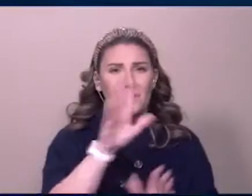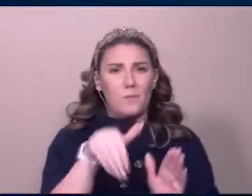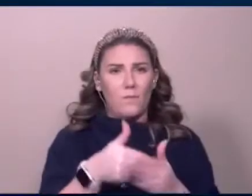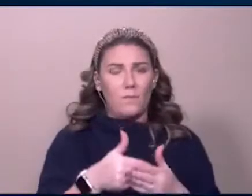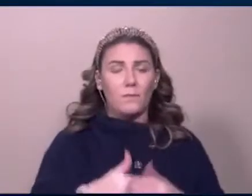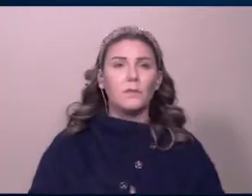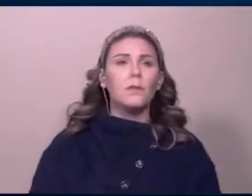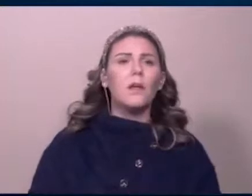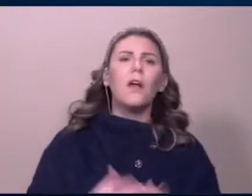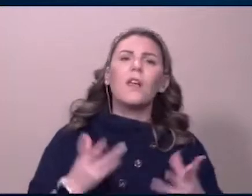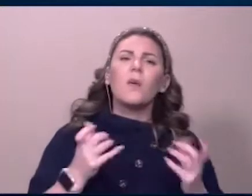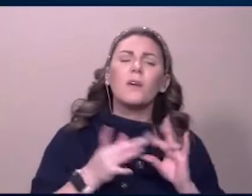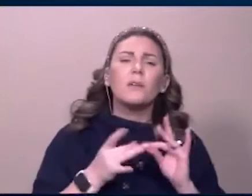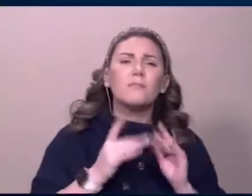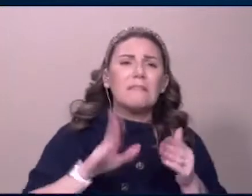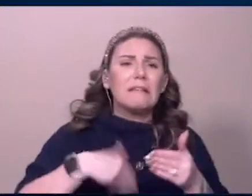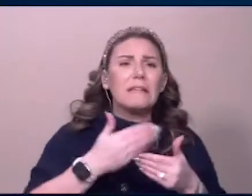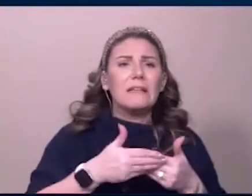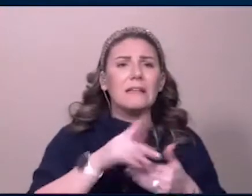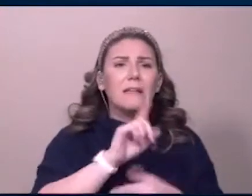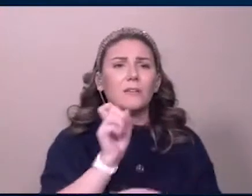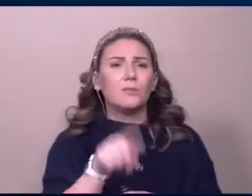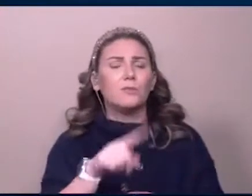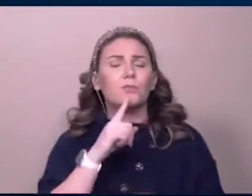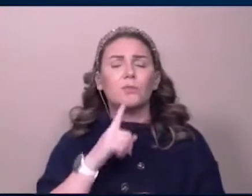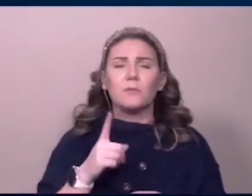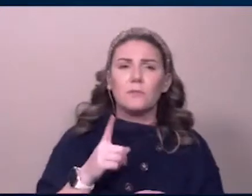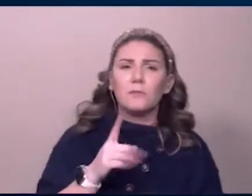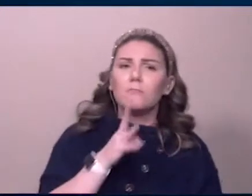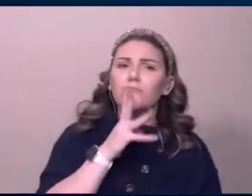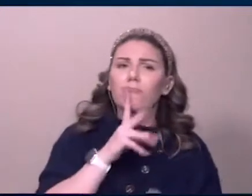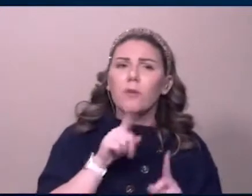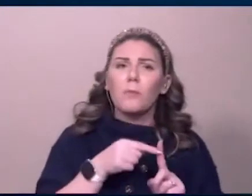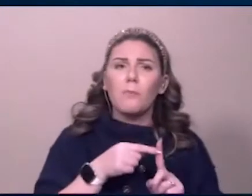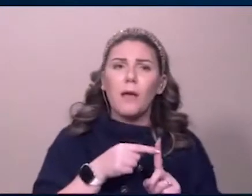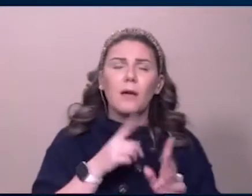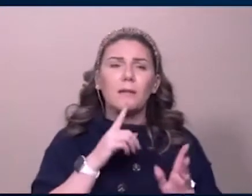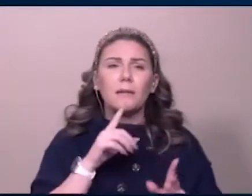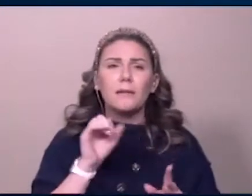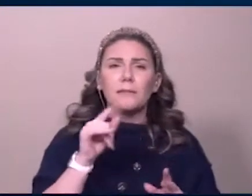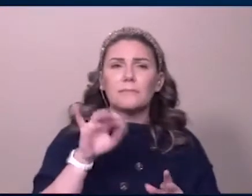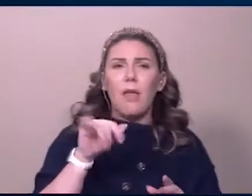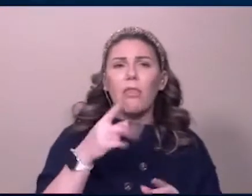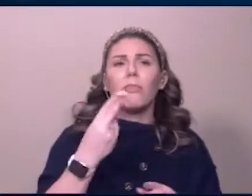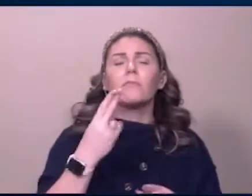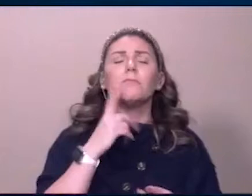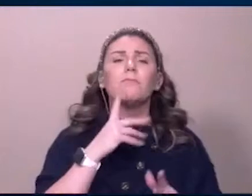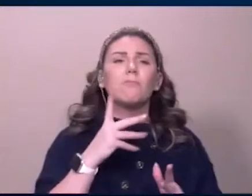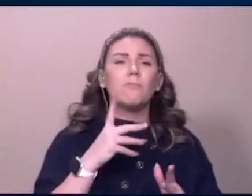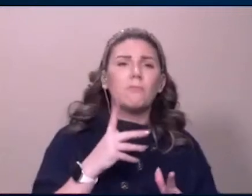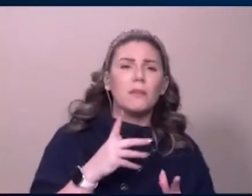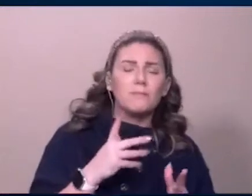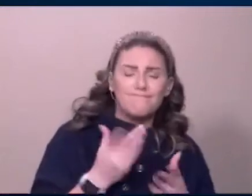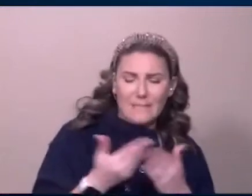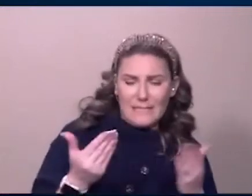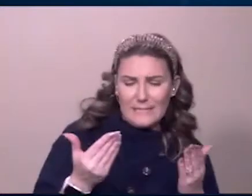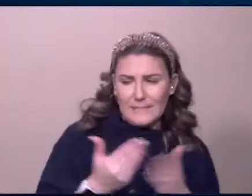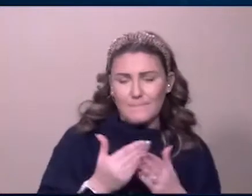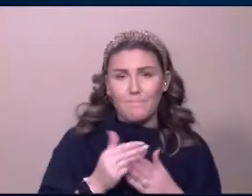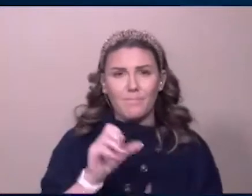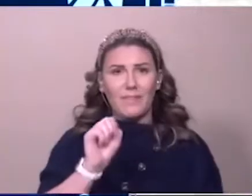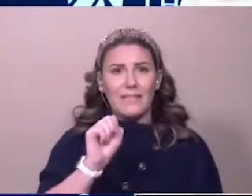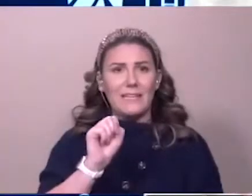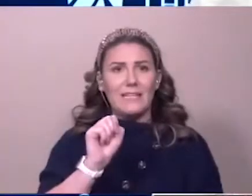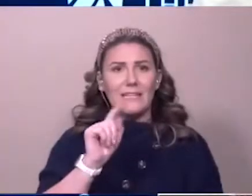let's hit on this next question because it was raised a little bit. We talked a little about the stealth. I think Dr. Watson mentioned that about the stealth Omicron